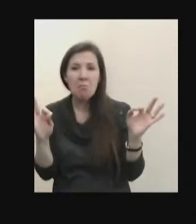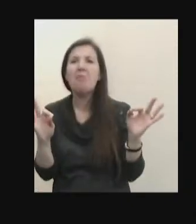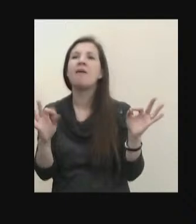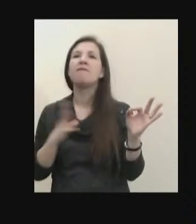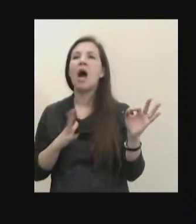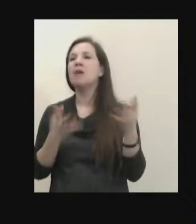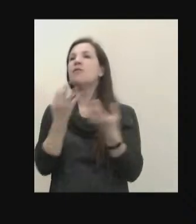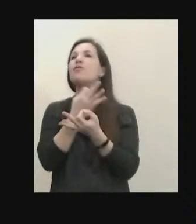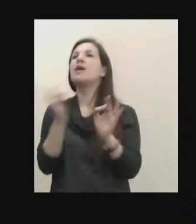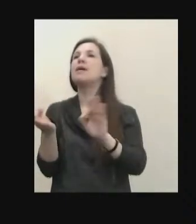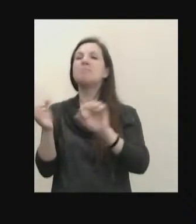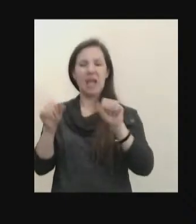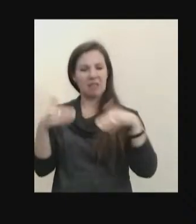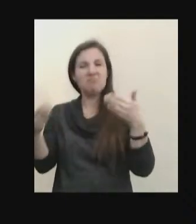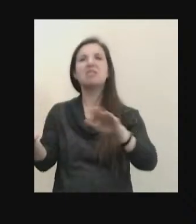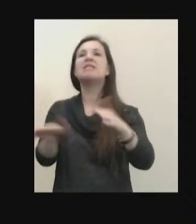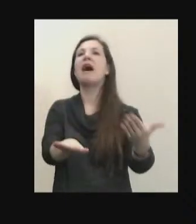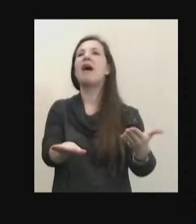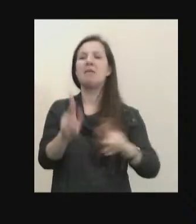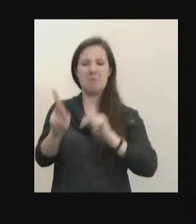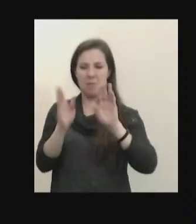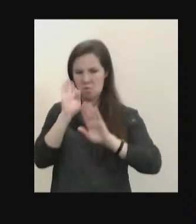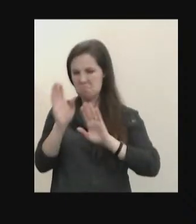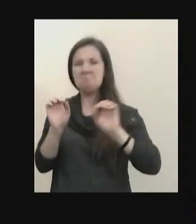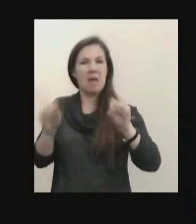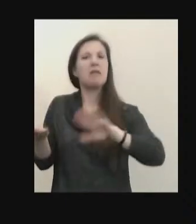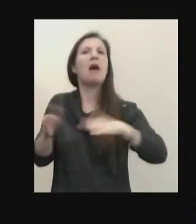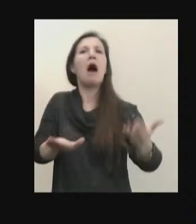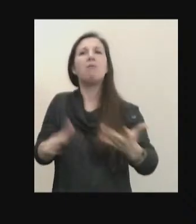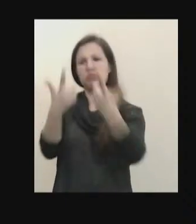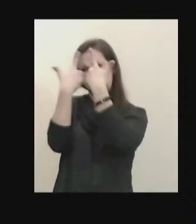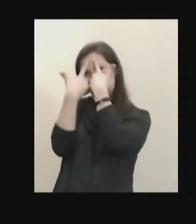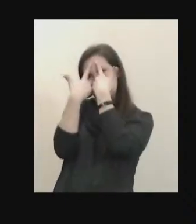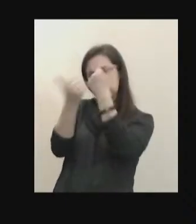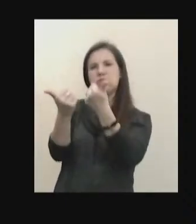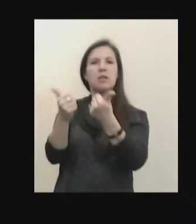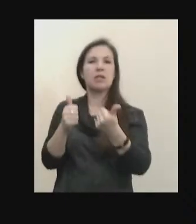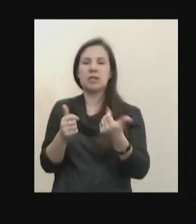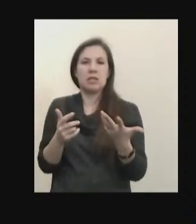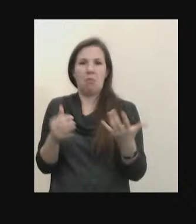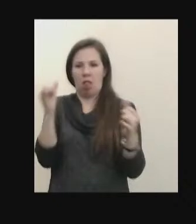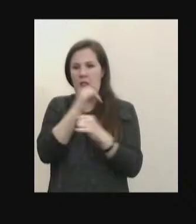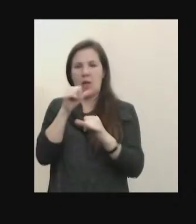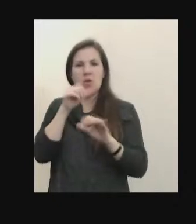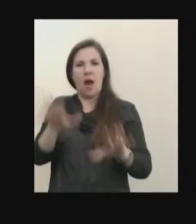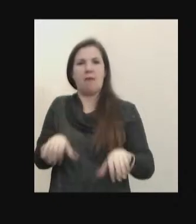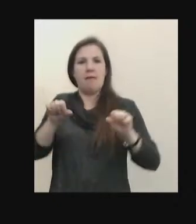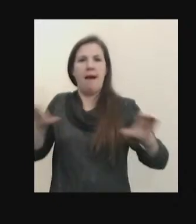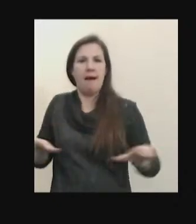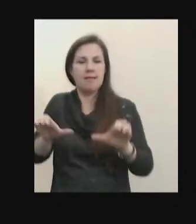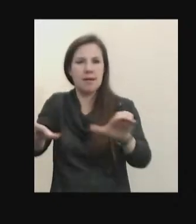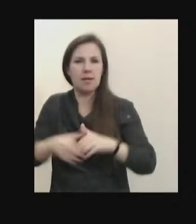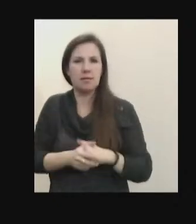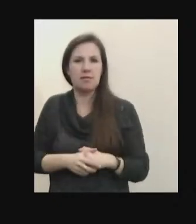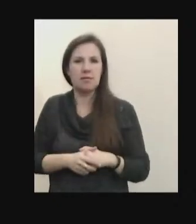let their constituents die, but I think it is reckless that they're not acting, whether it's